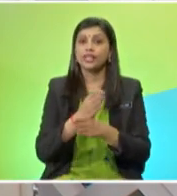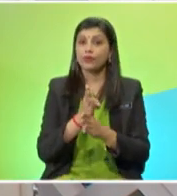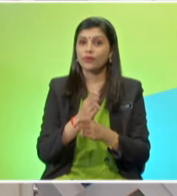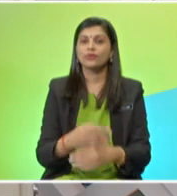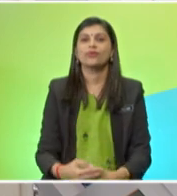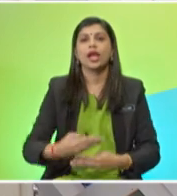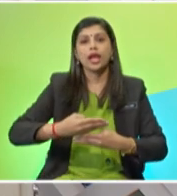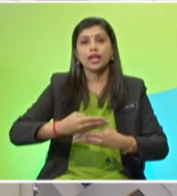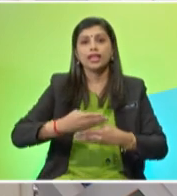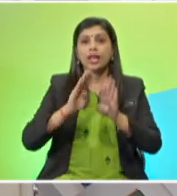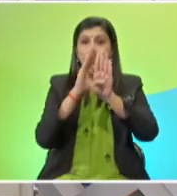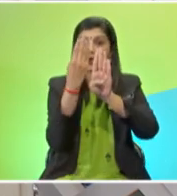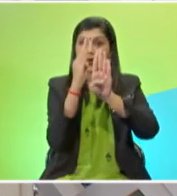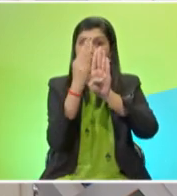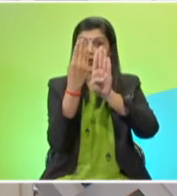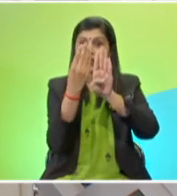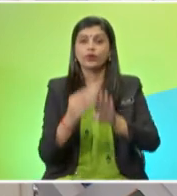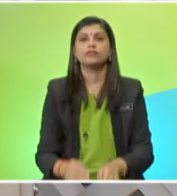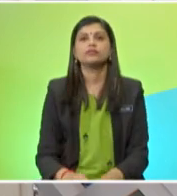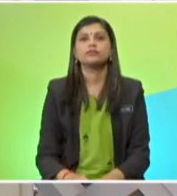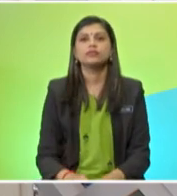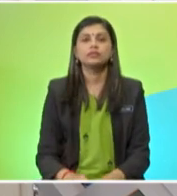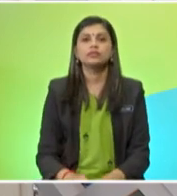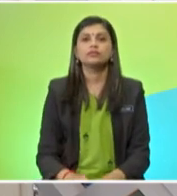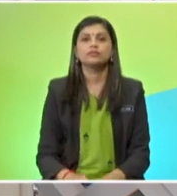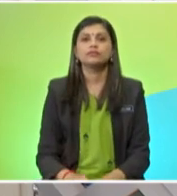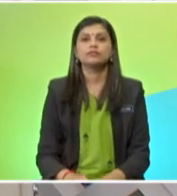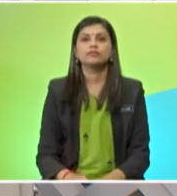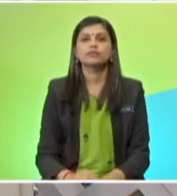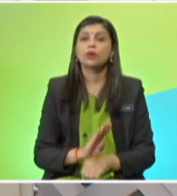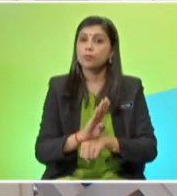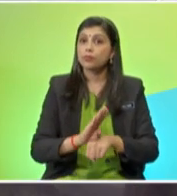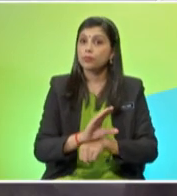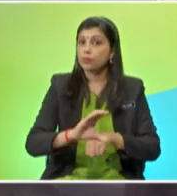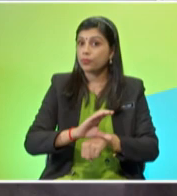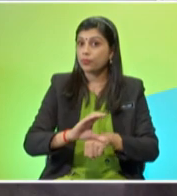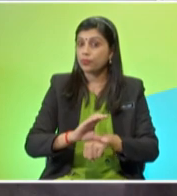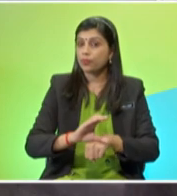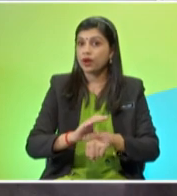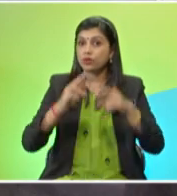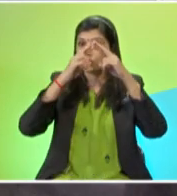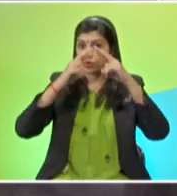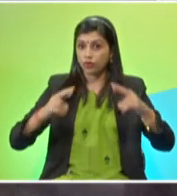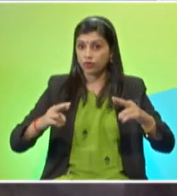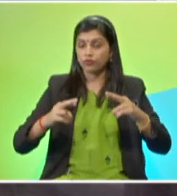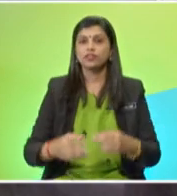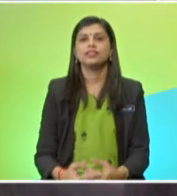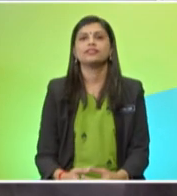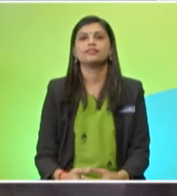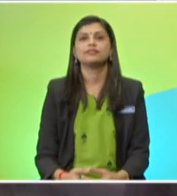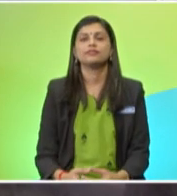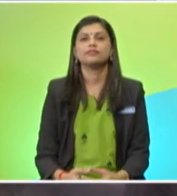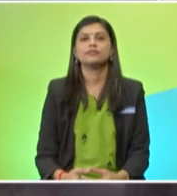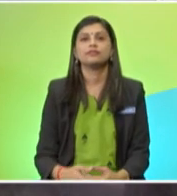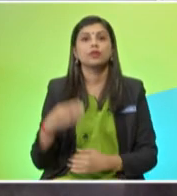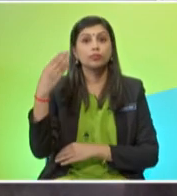And door. Door. We have a brown roof. We have a brown roof. Grey wall. Grey wall.